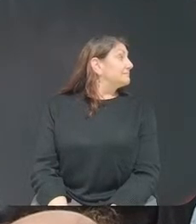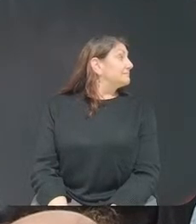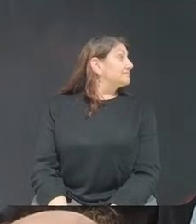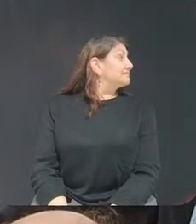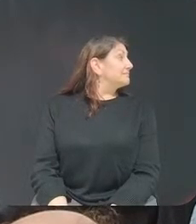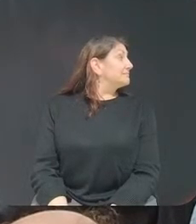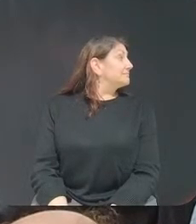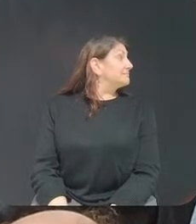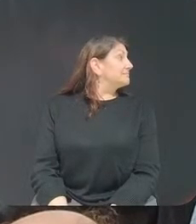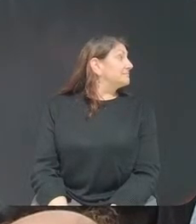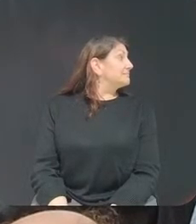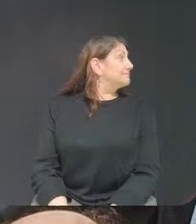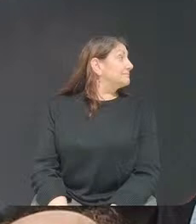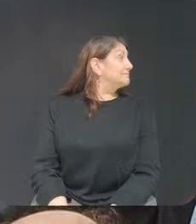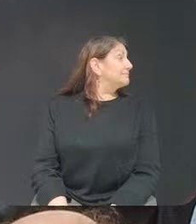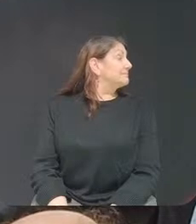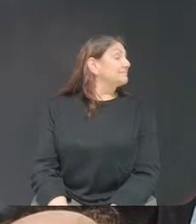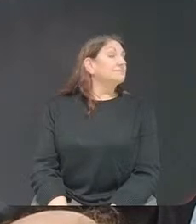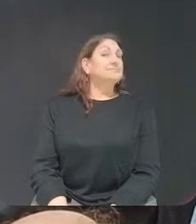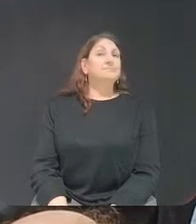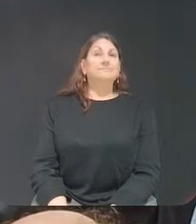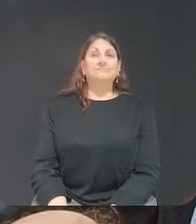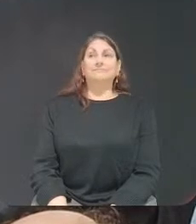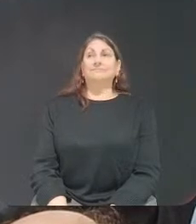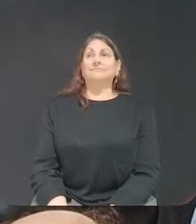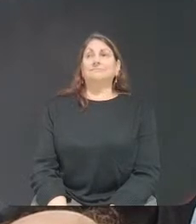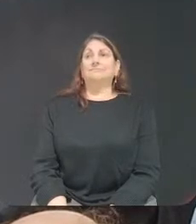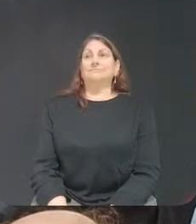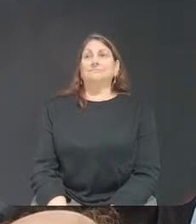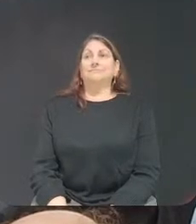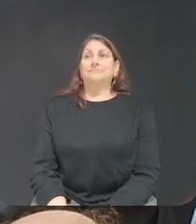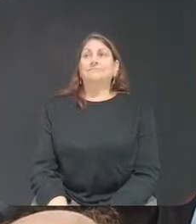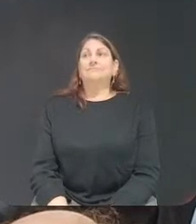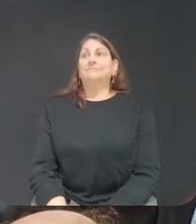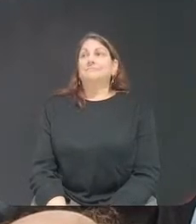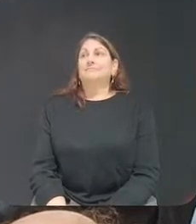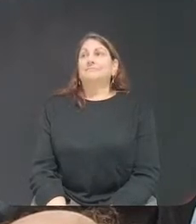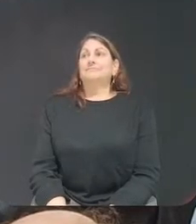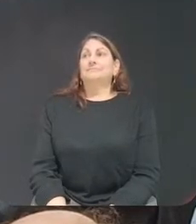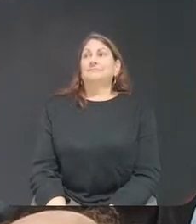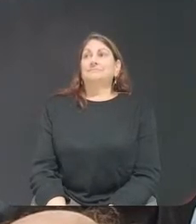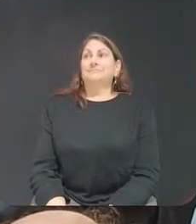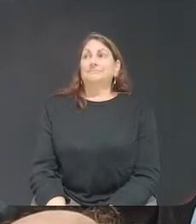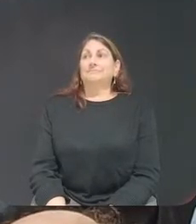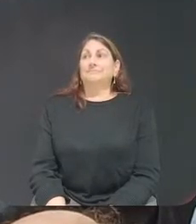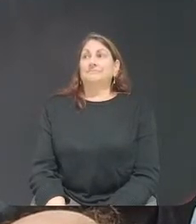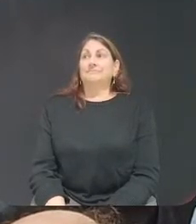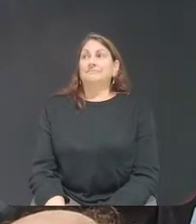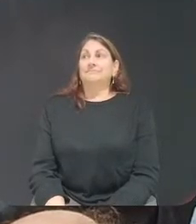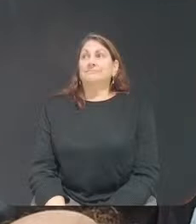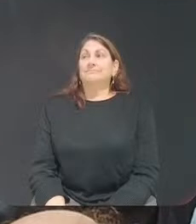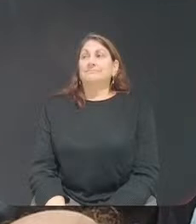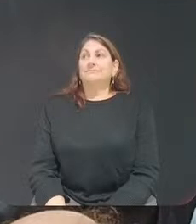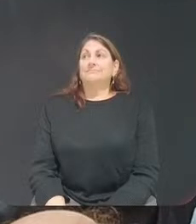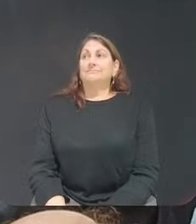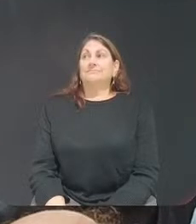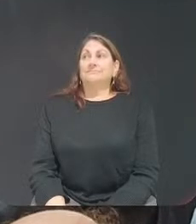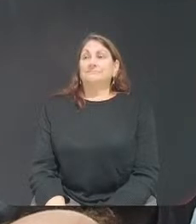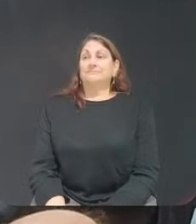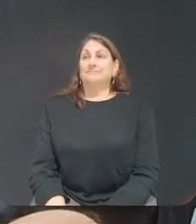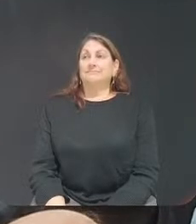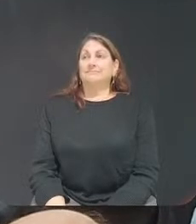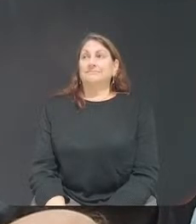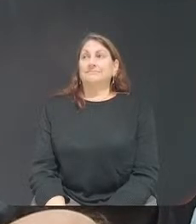for their families. The jug contains milk, and the sack on the floor contains potatoes, flour, cans of vegetables and fruit, butter, and other